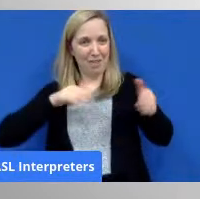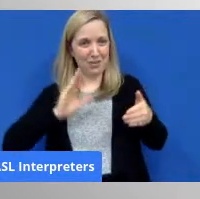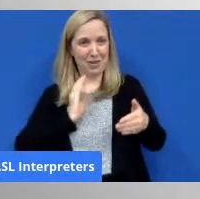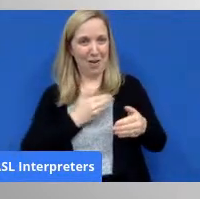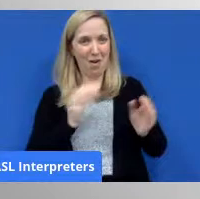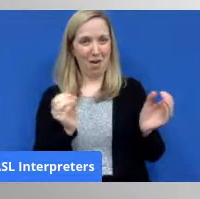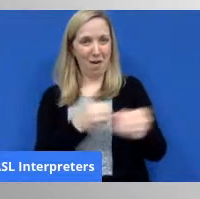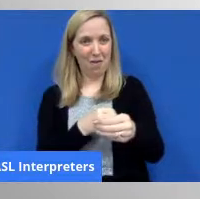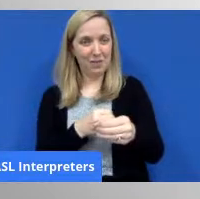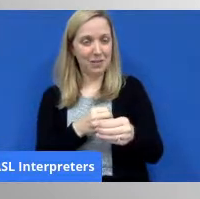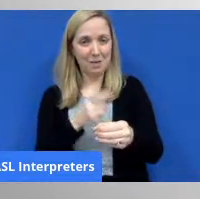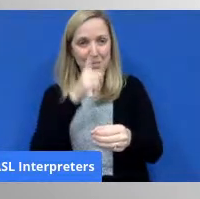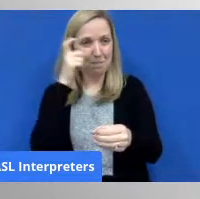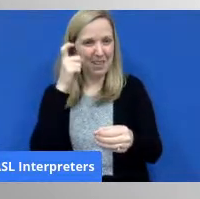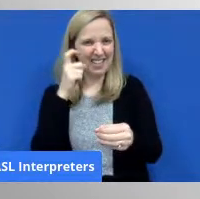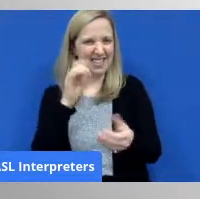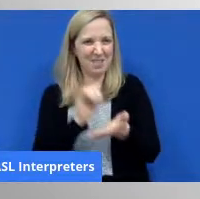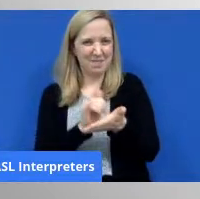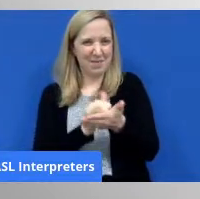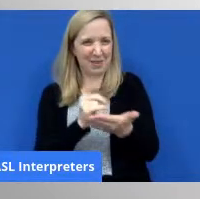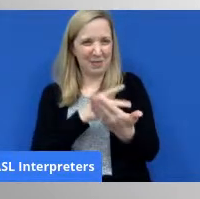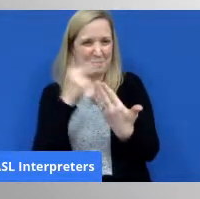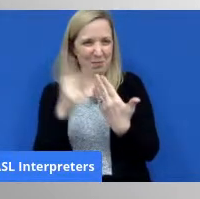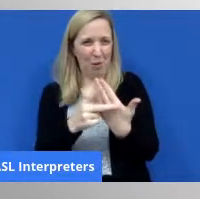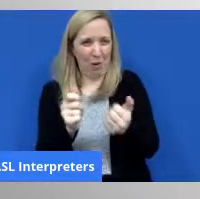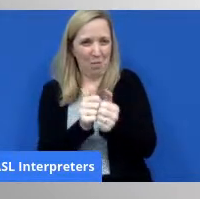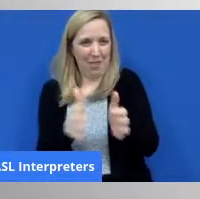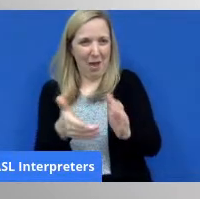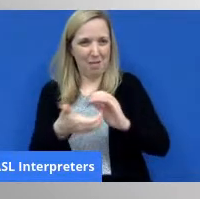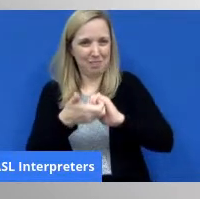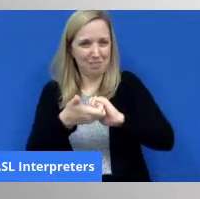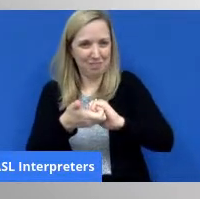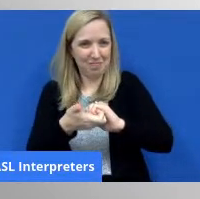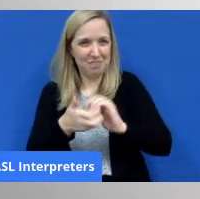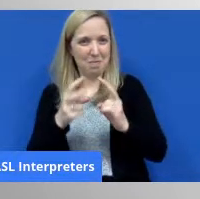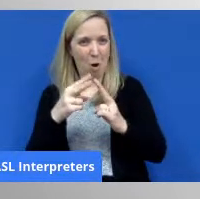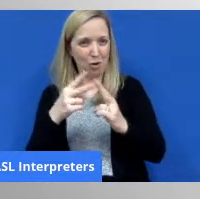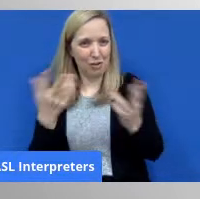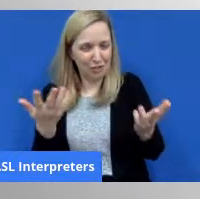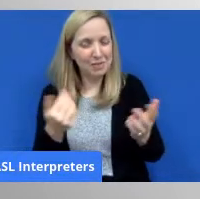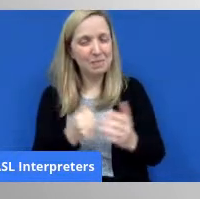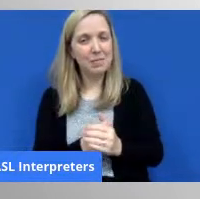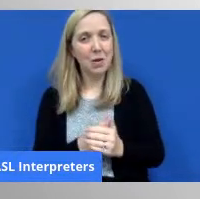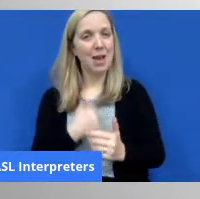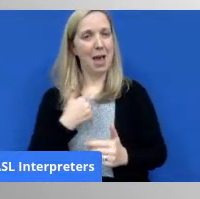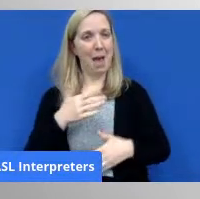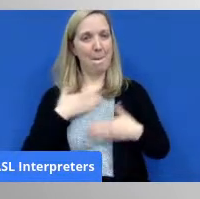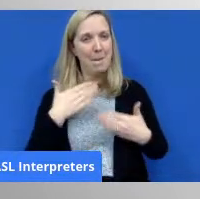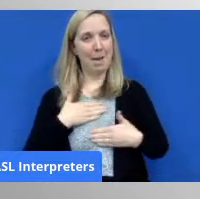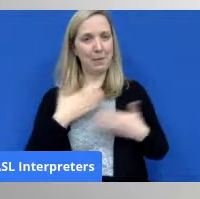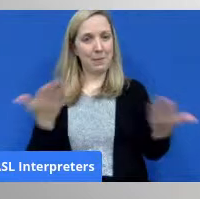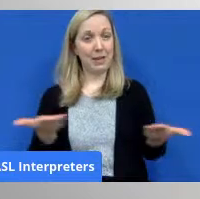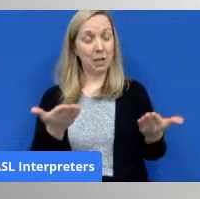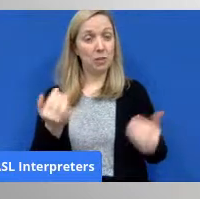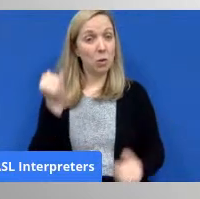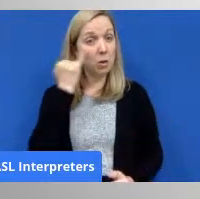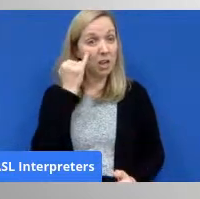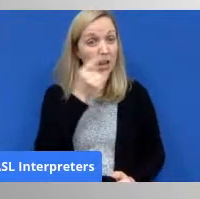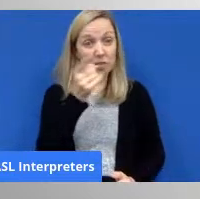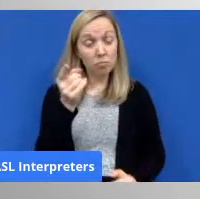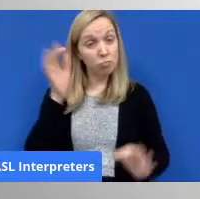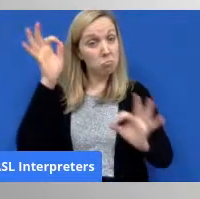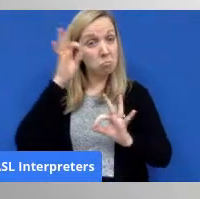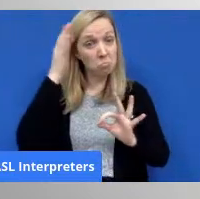programs without partnerships. And so I'm very pleased to be here. For those of you who are not familiar with the Office of